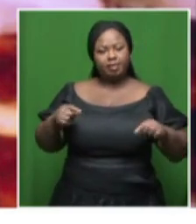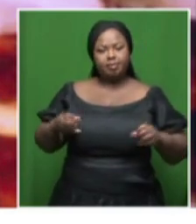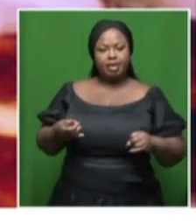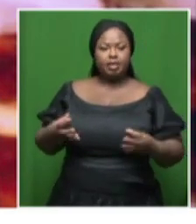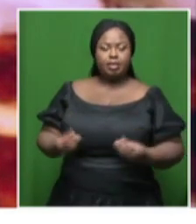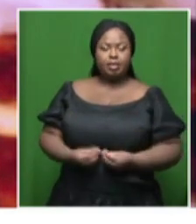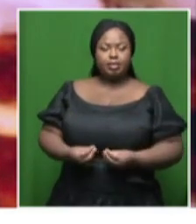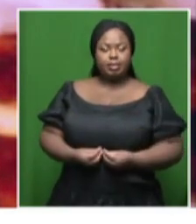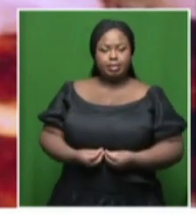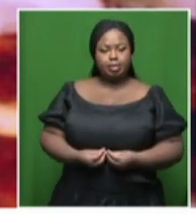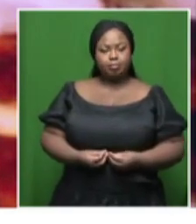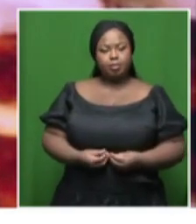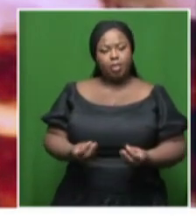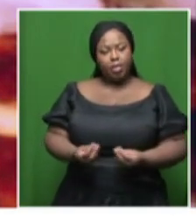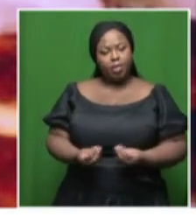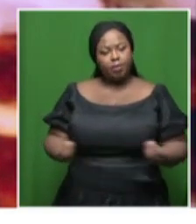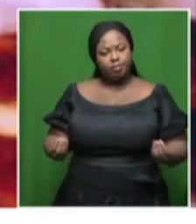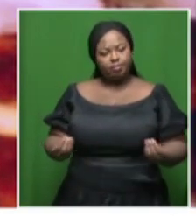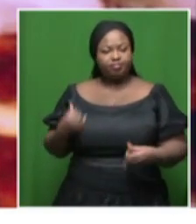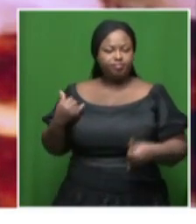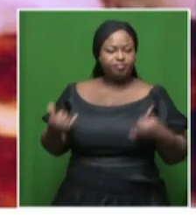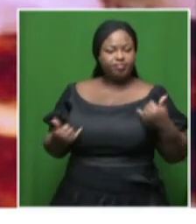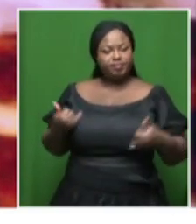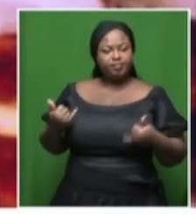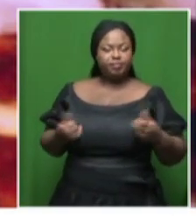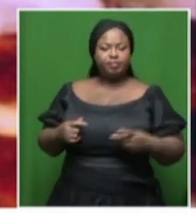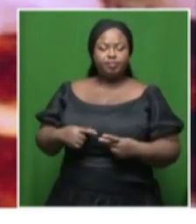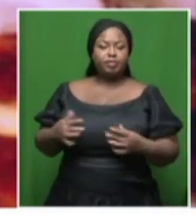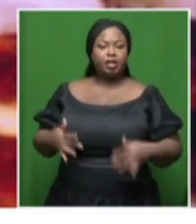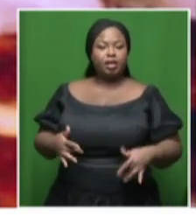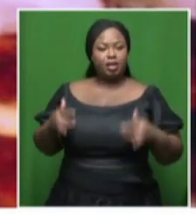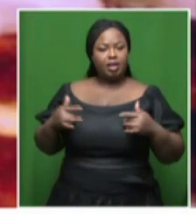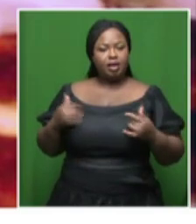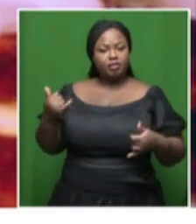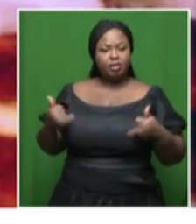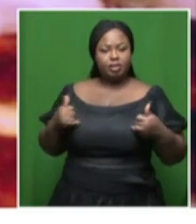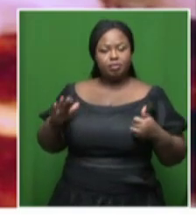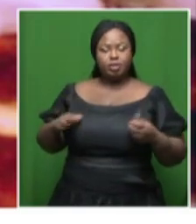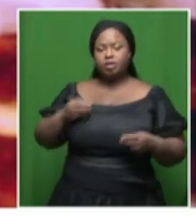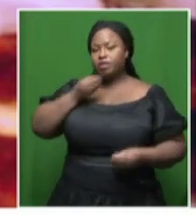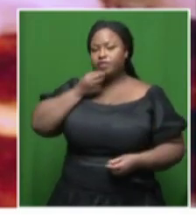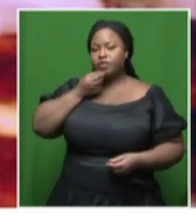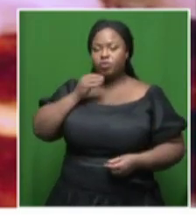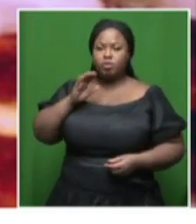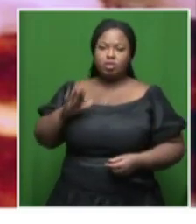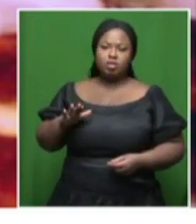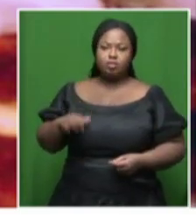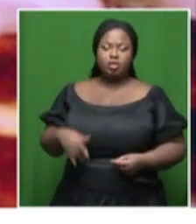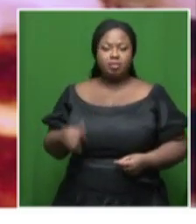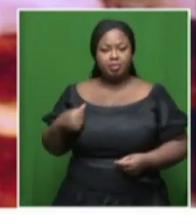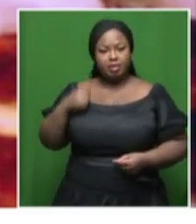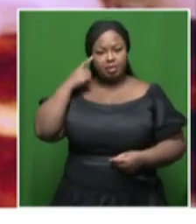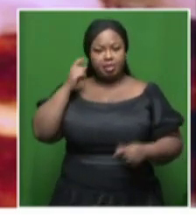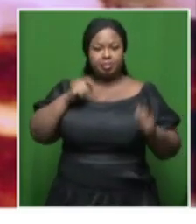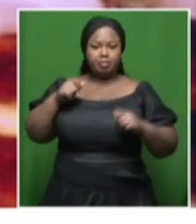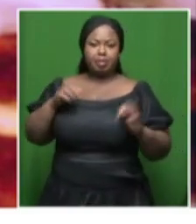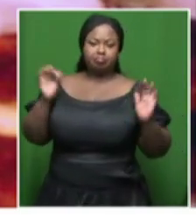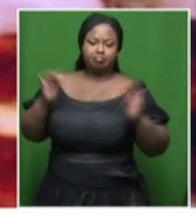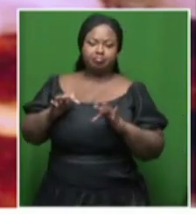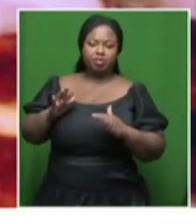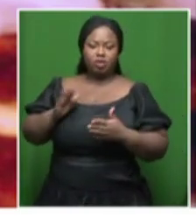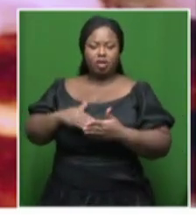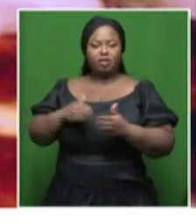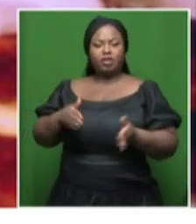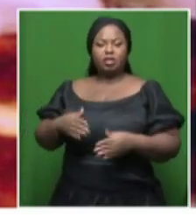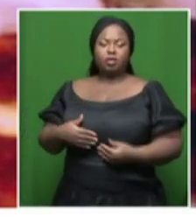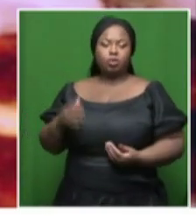going on there. Mm. We've got kids entertainment. Obviously, we've got the live entertainment. We've got the food. So I think when people get there,